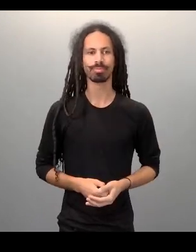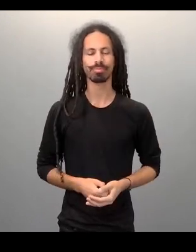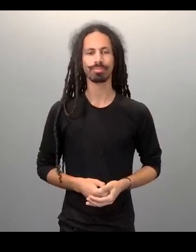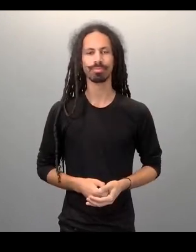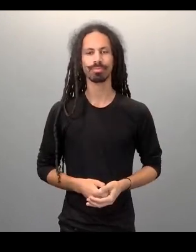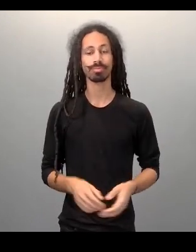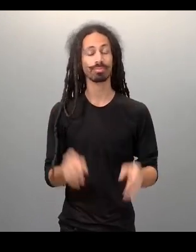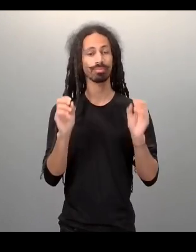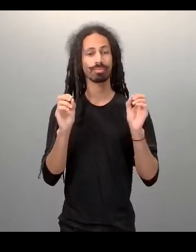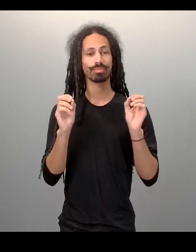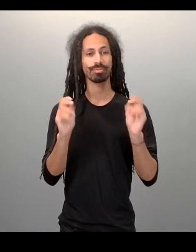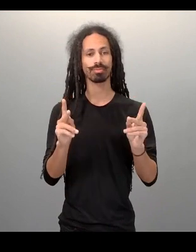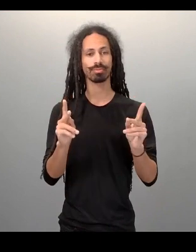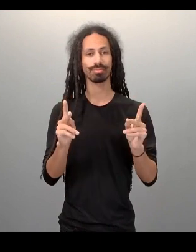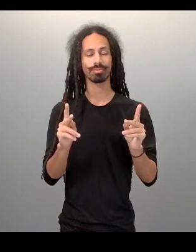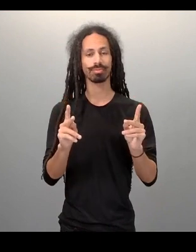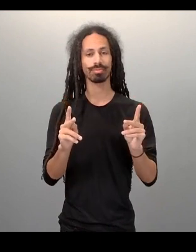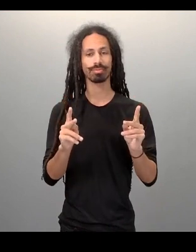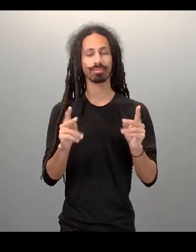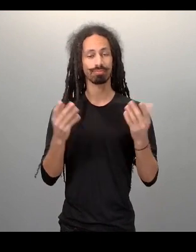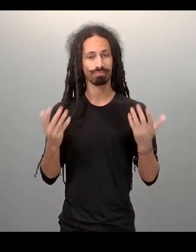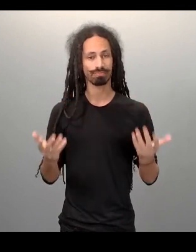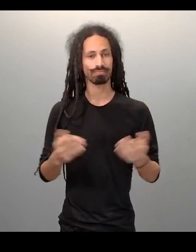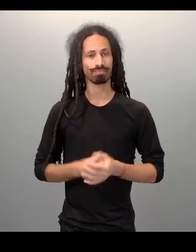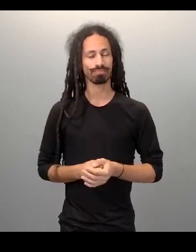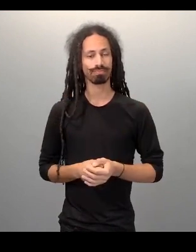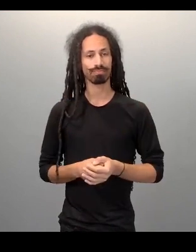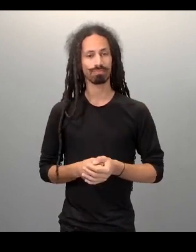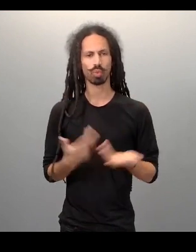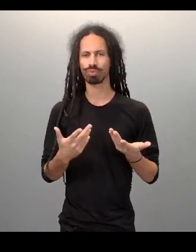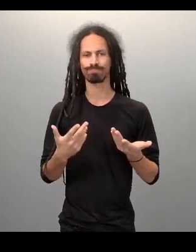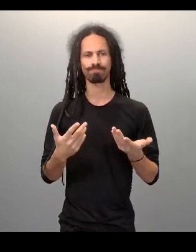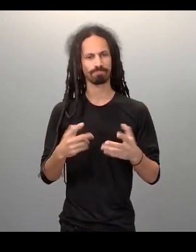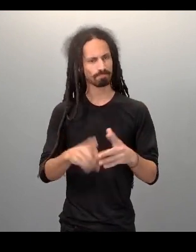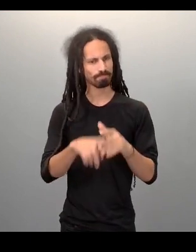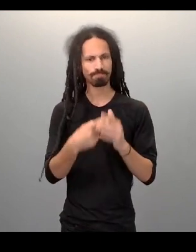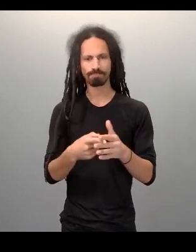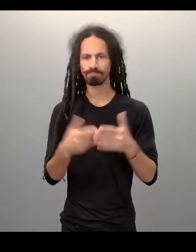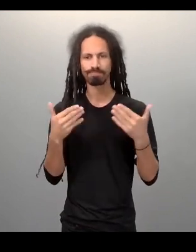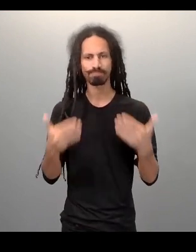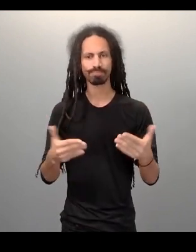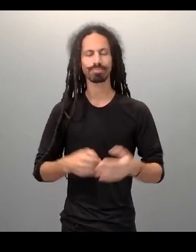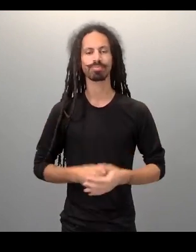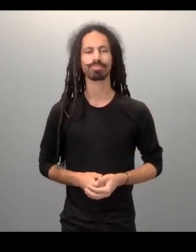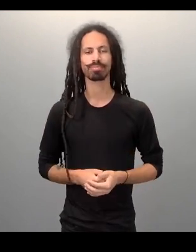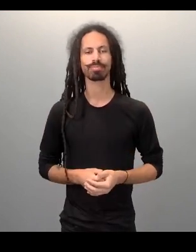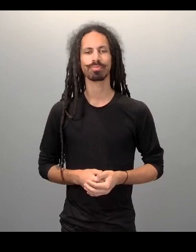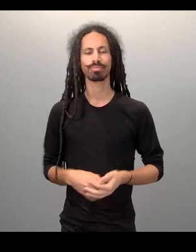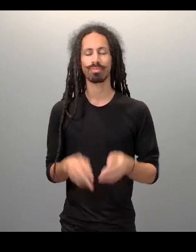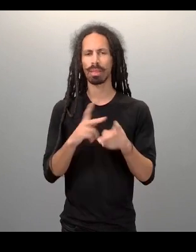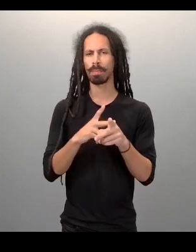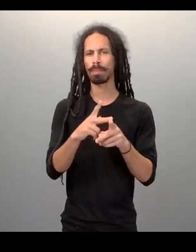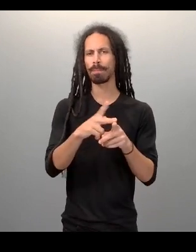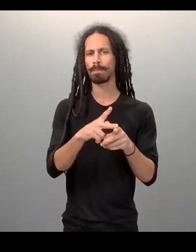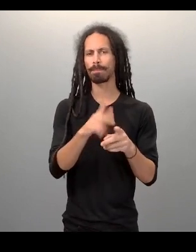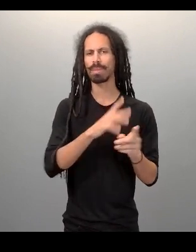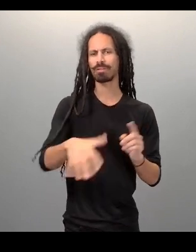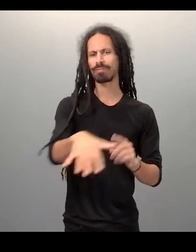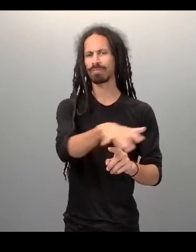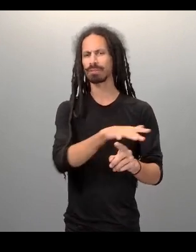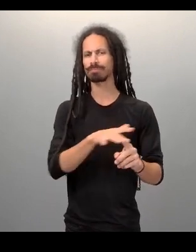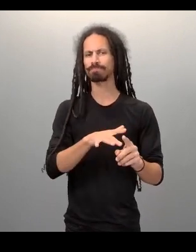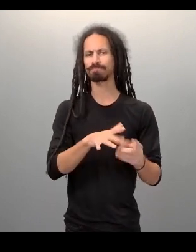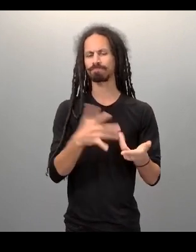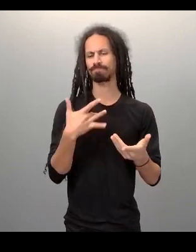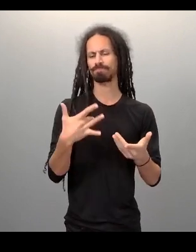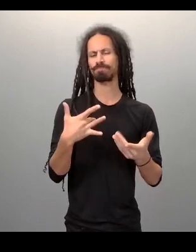Okay, so today let's jump into our topic. In a professional environment, we tend to communicate